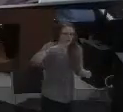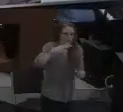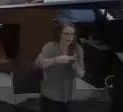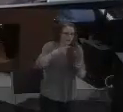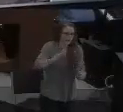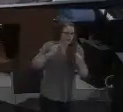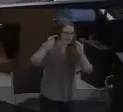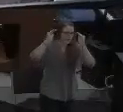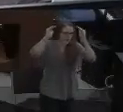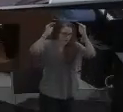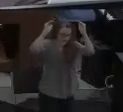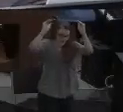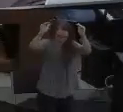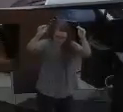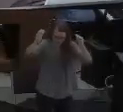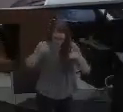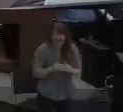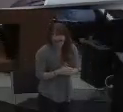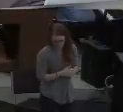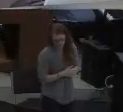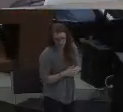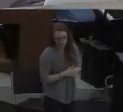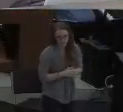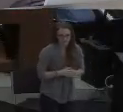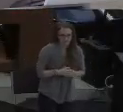your name on